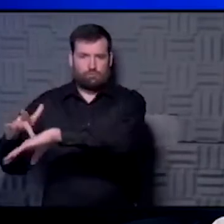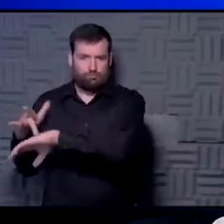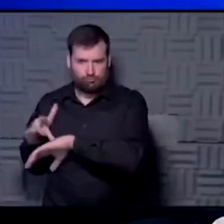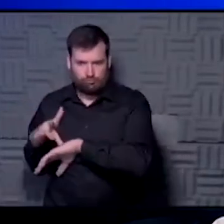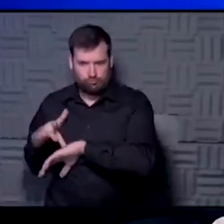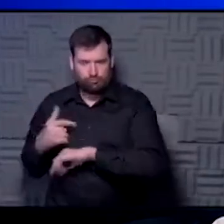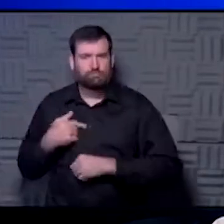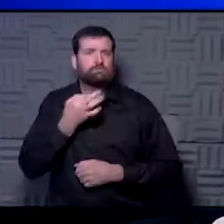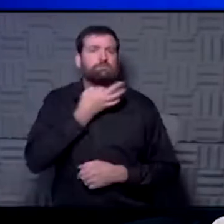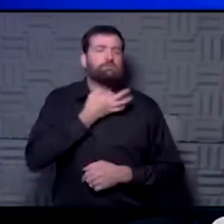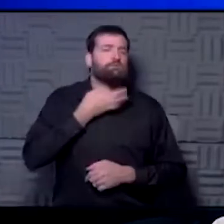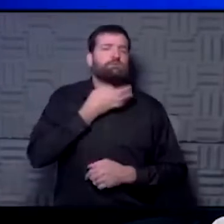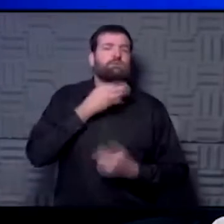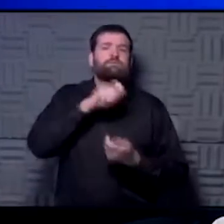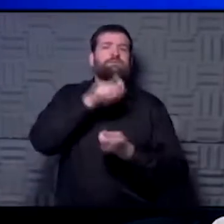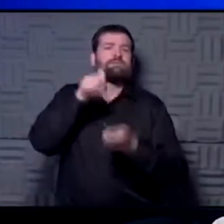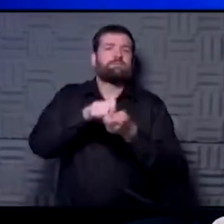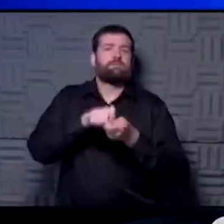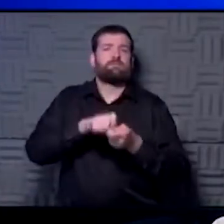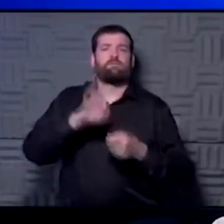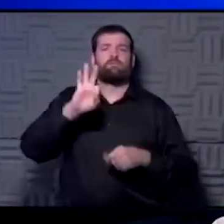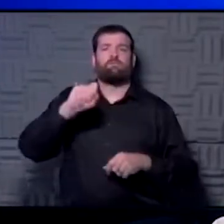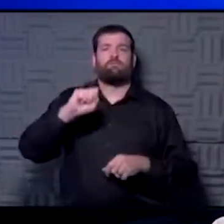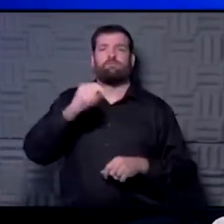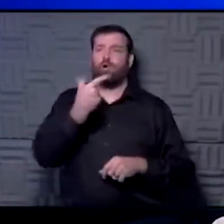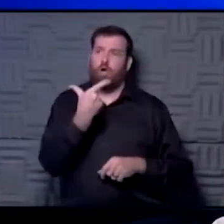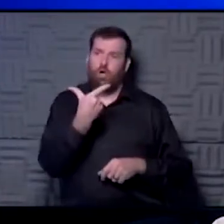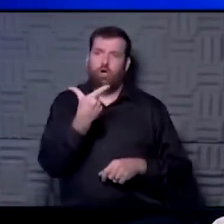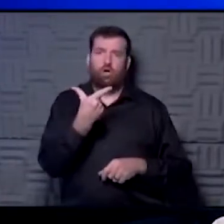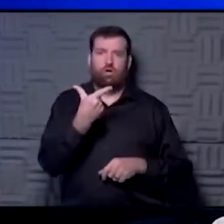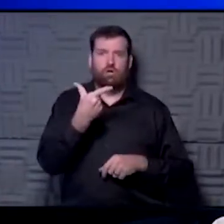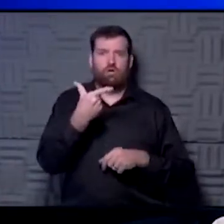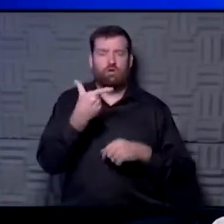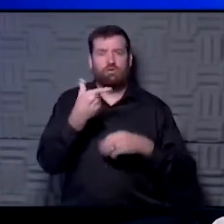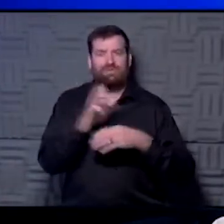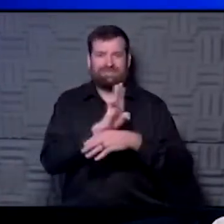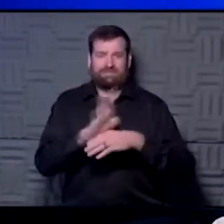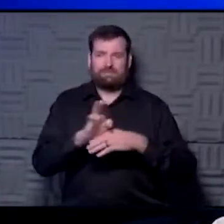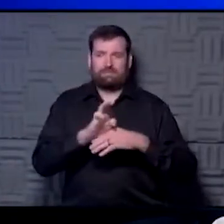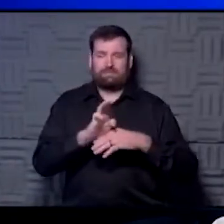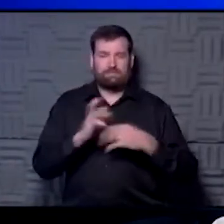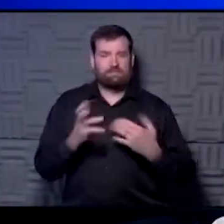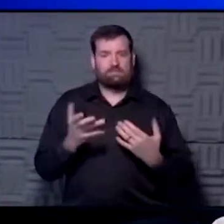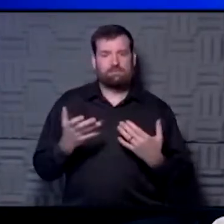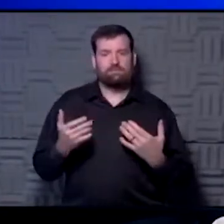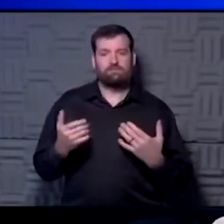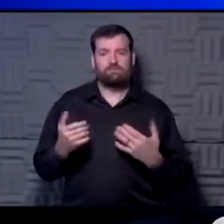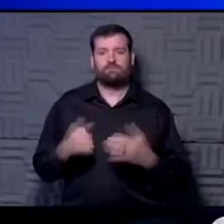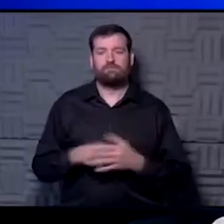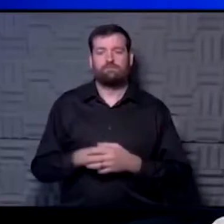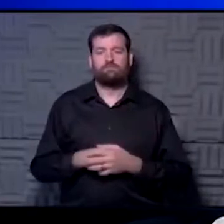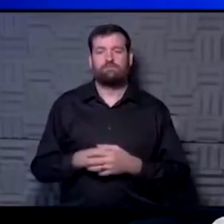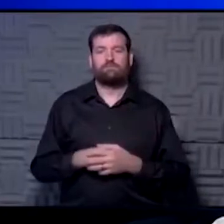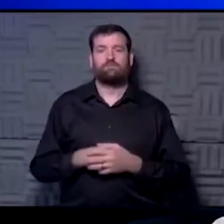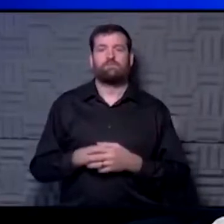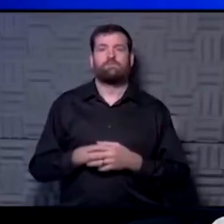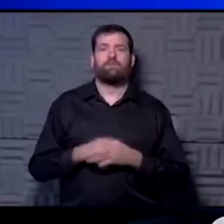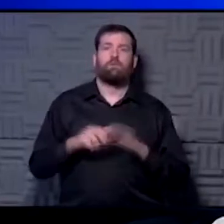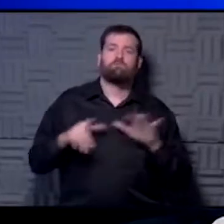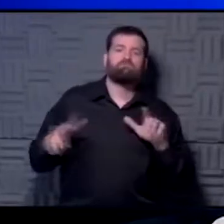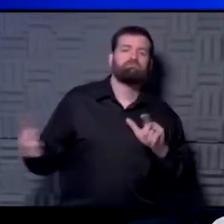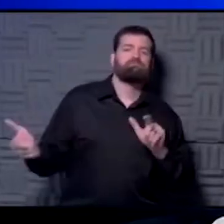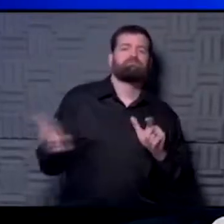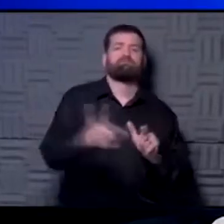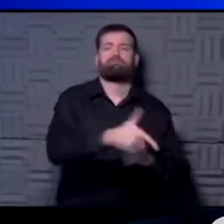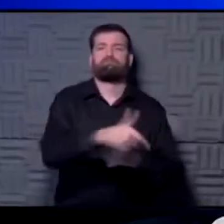I'm curious specifically about fogging businesses right now. We're seeing more of those pop up where people are fogging places